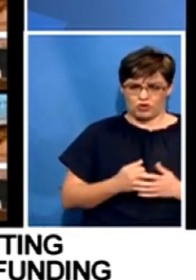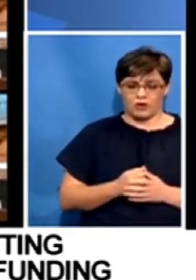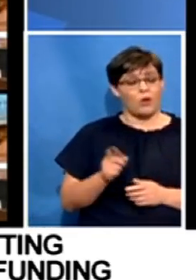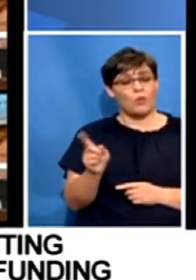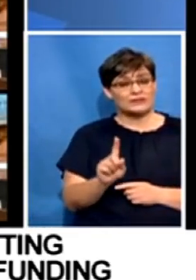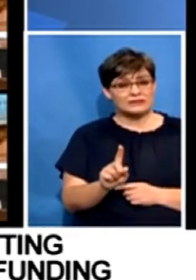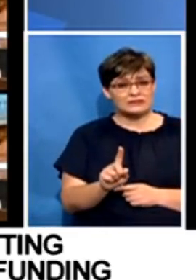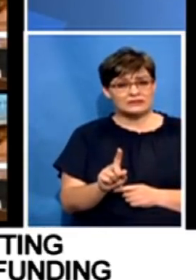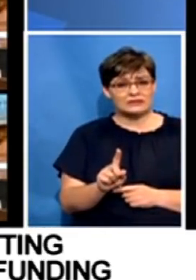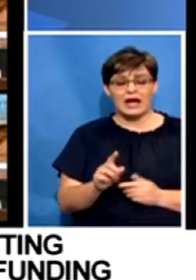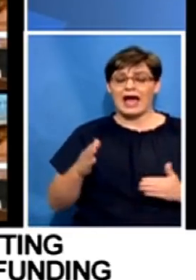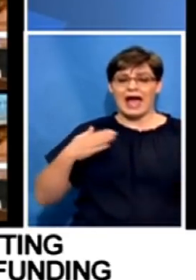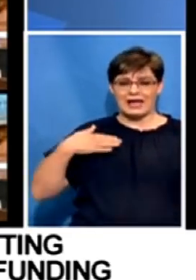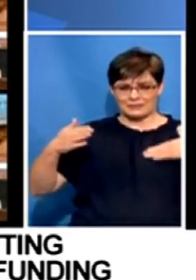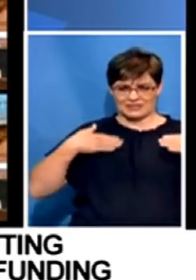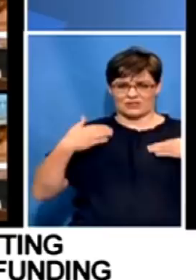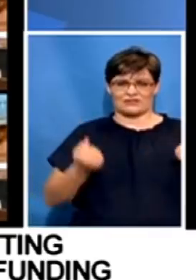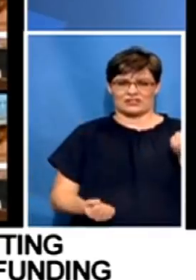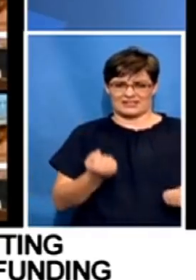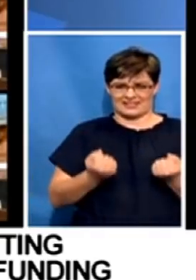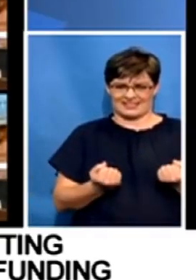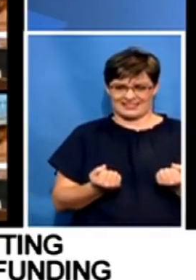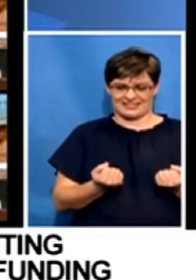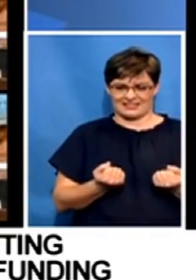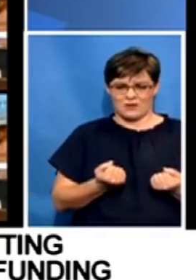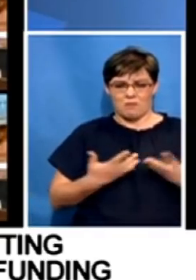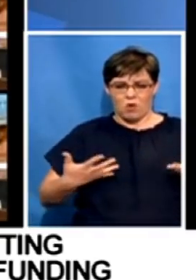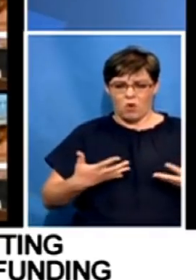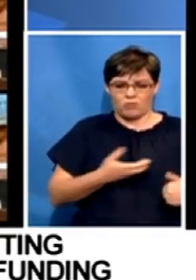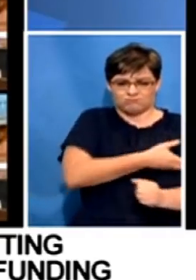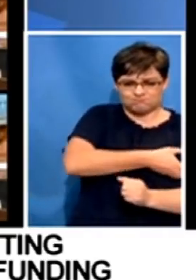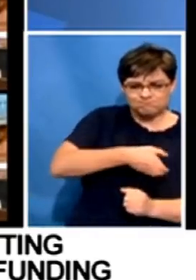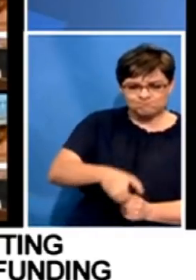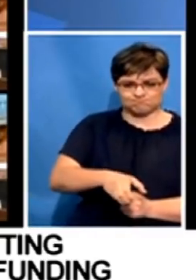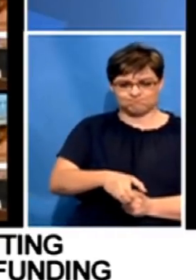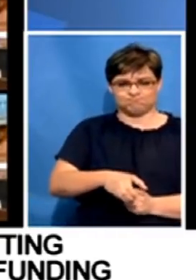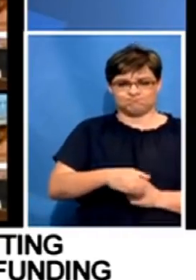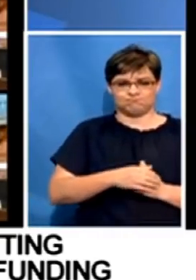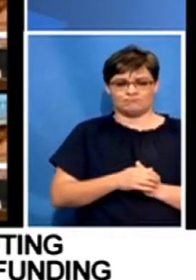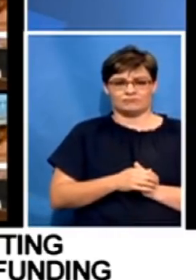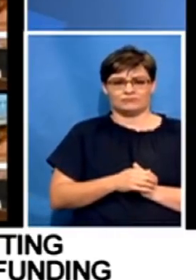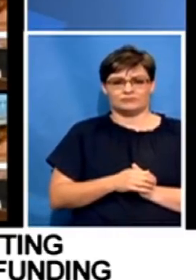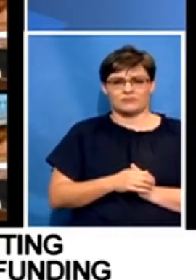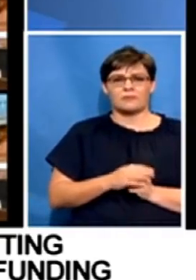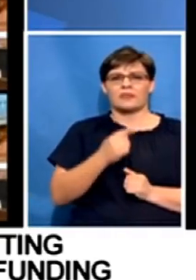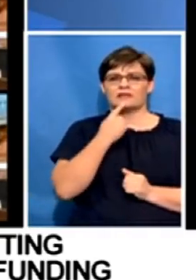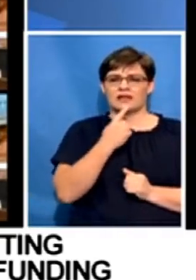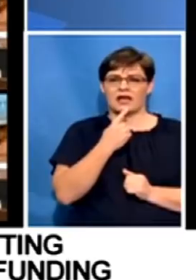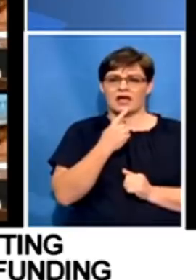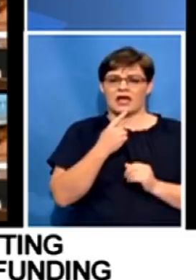it stronger. Now, if you say that at the stage of the remedial action, there is no